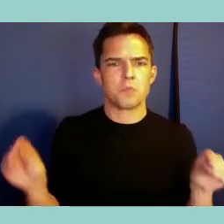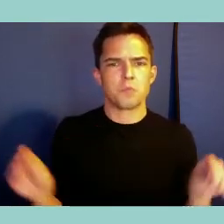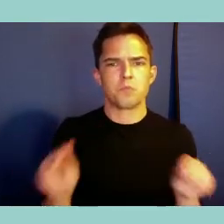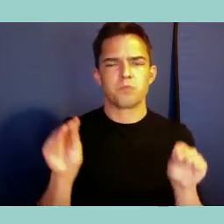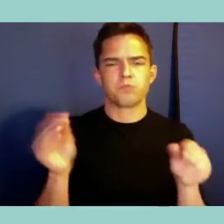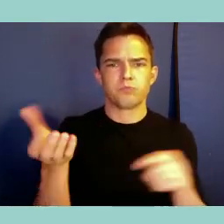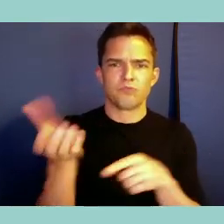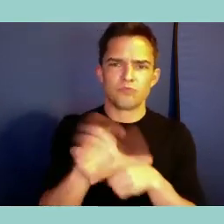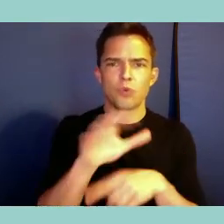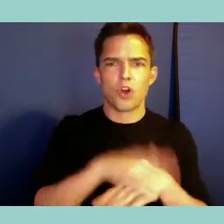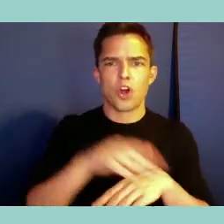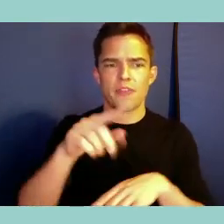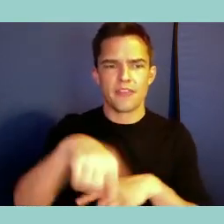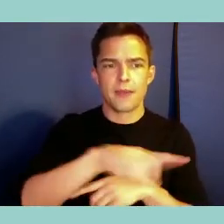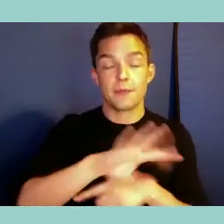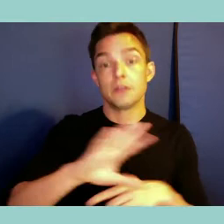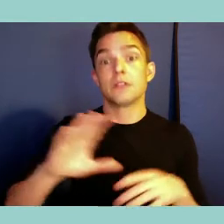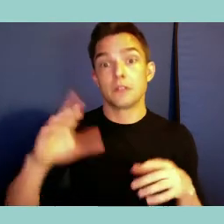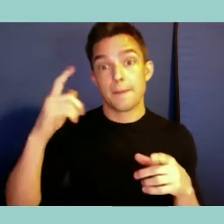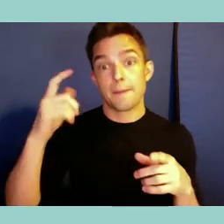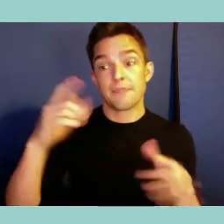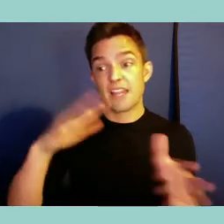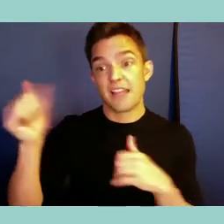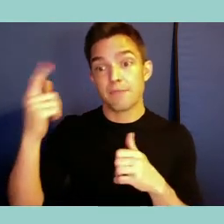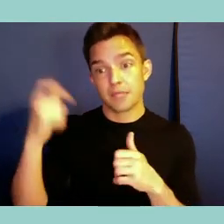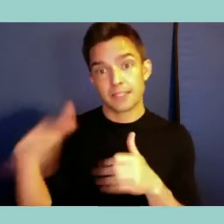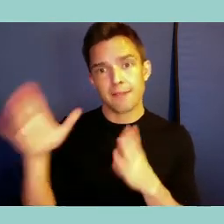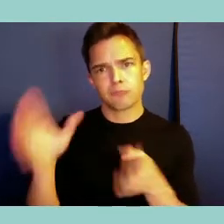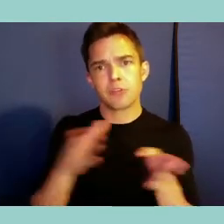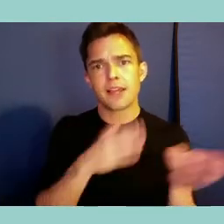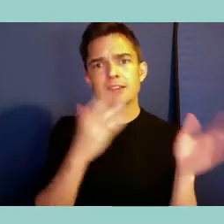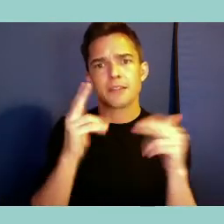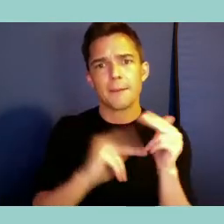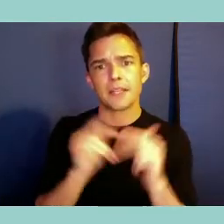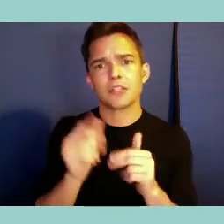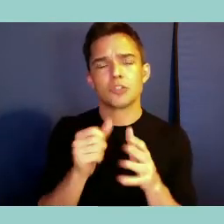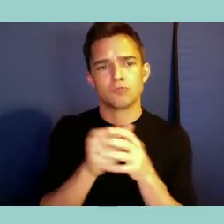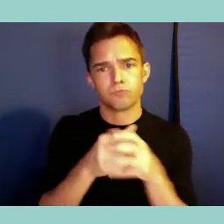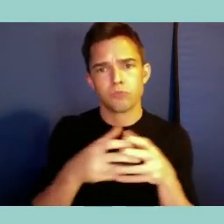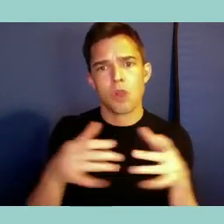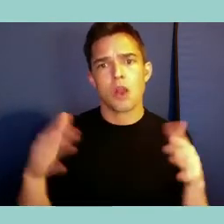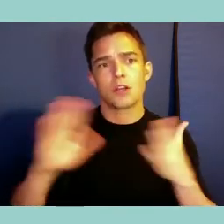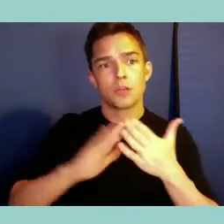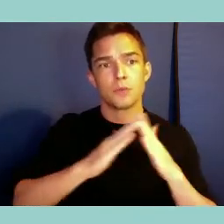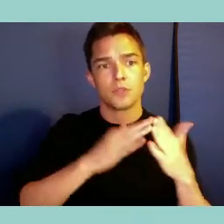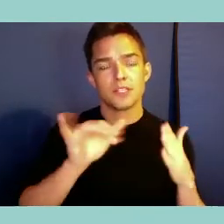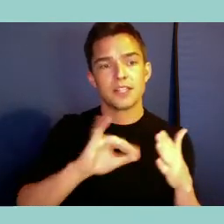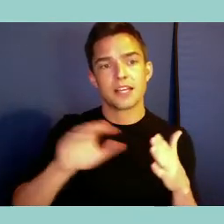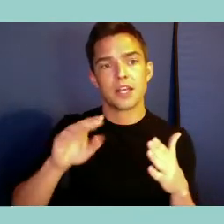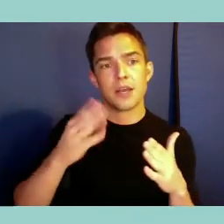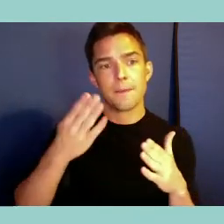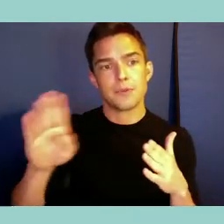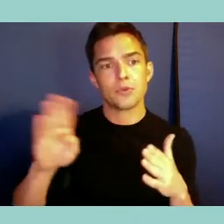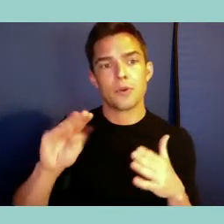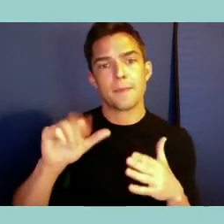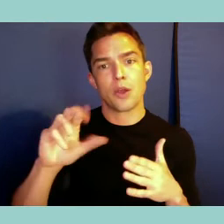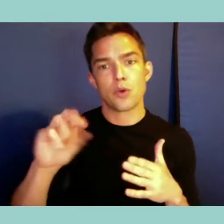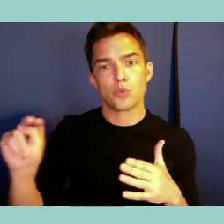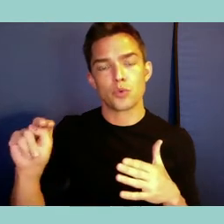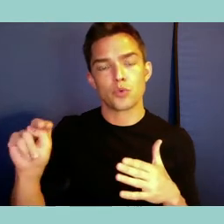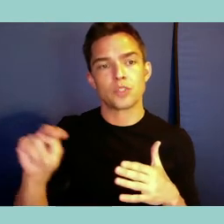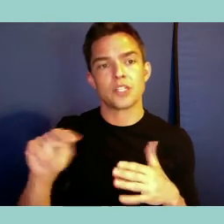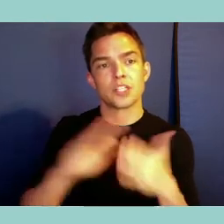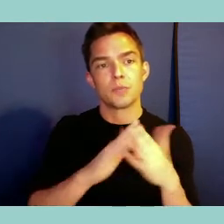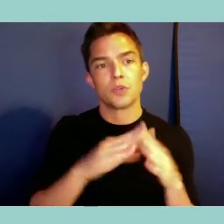them. They left because they had plans to build communities like the Blue Maroon community in the